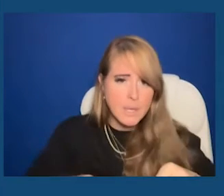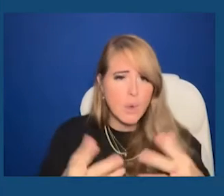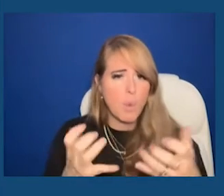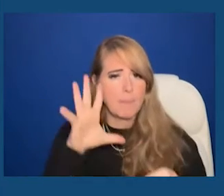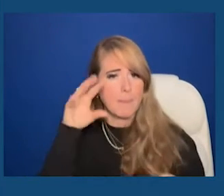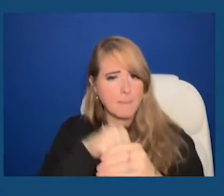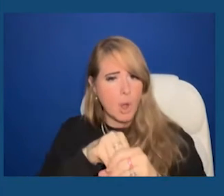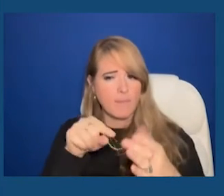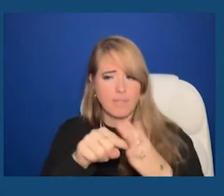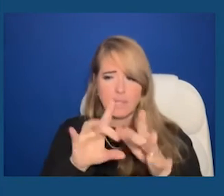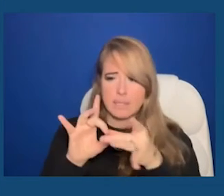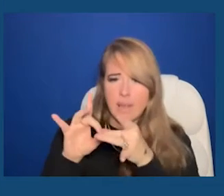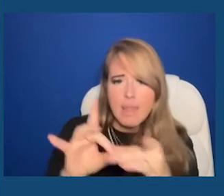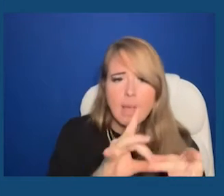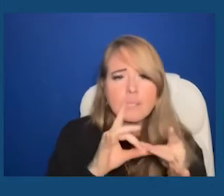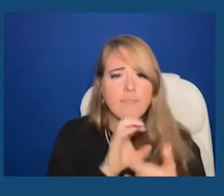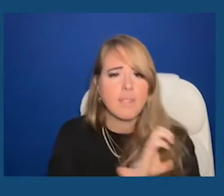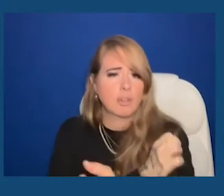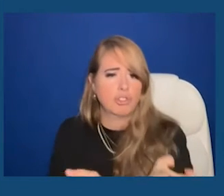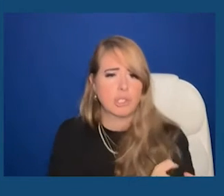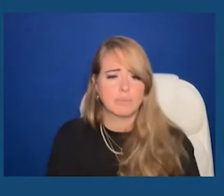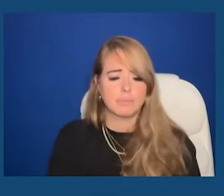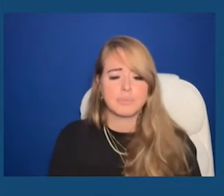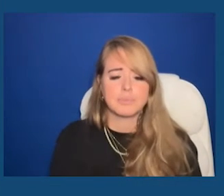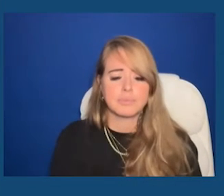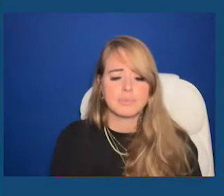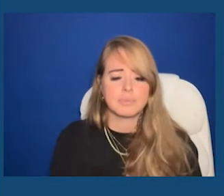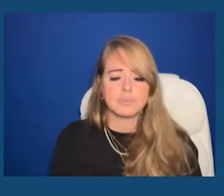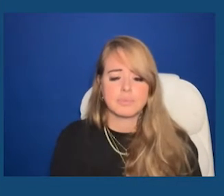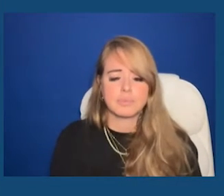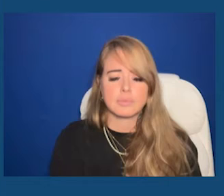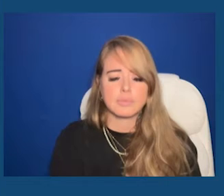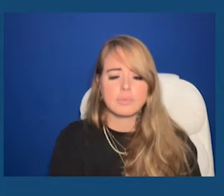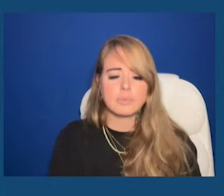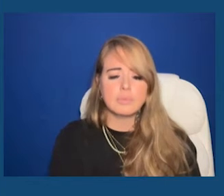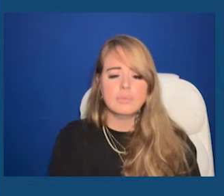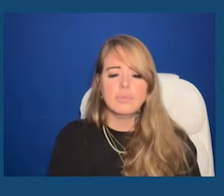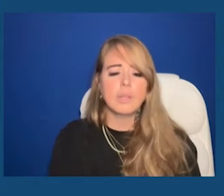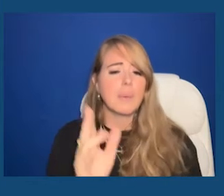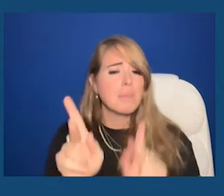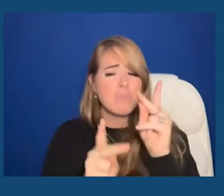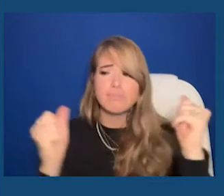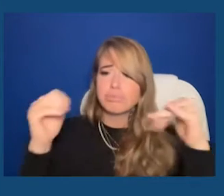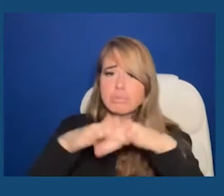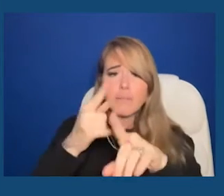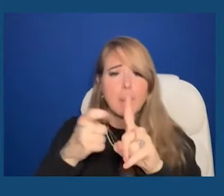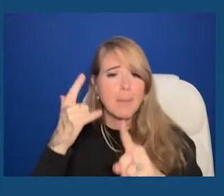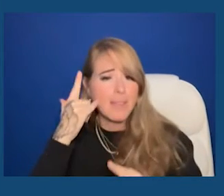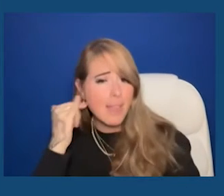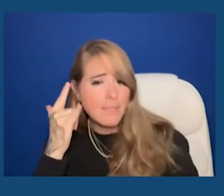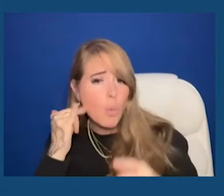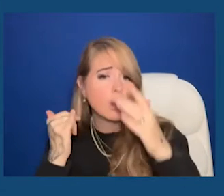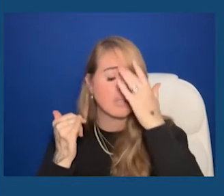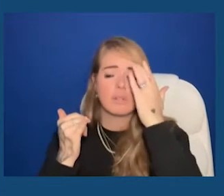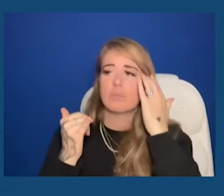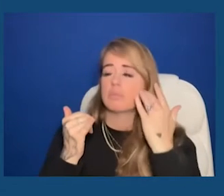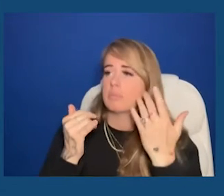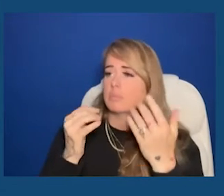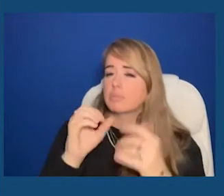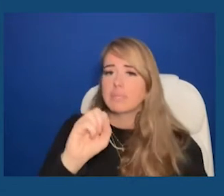collective energy. People are coming. I was in California, admire what they did with Silicon